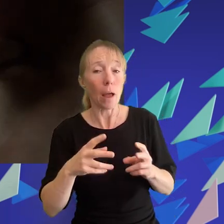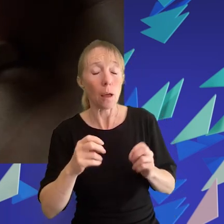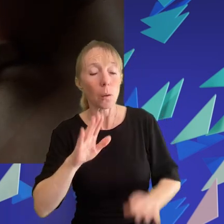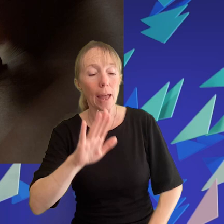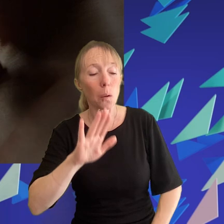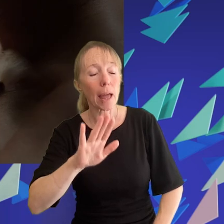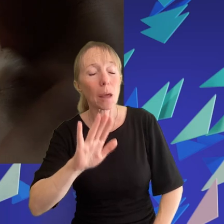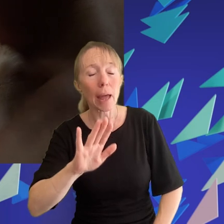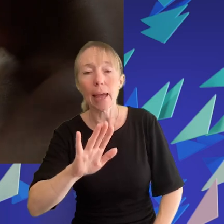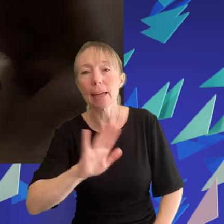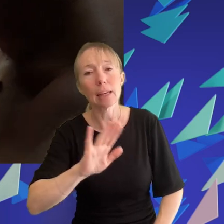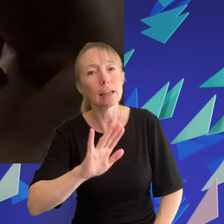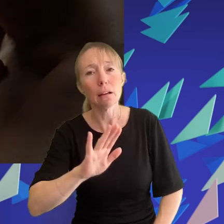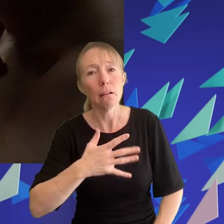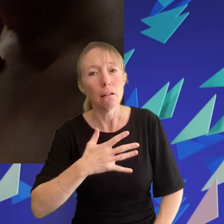Okay.